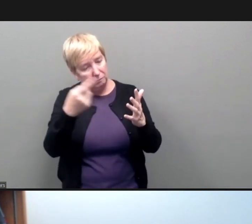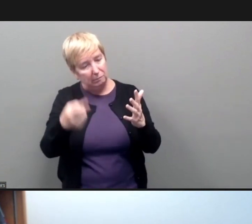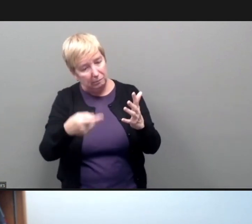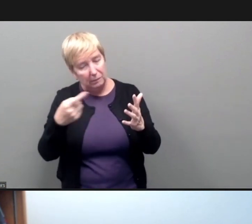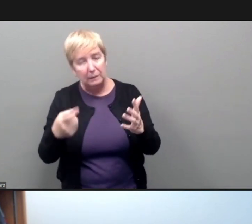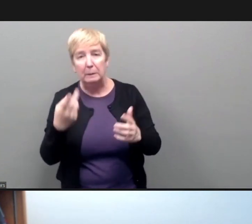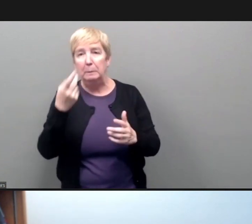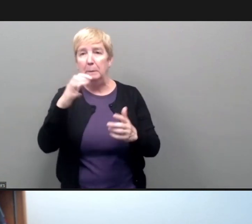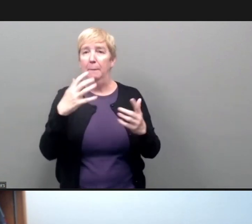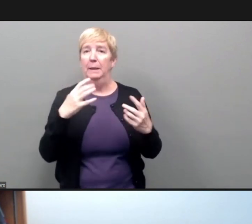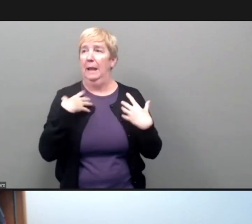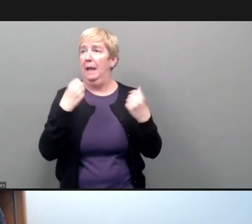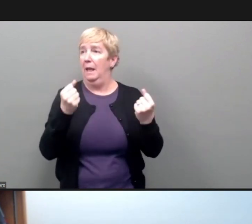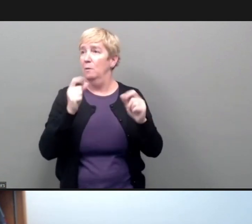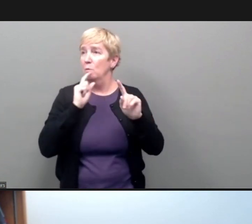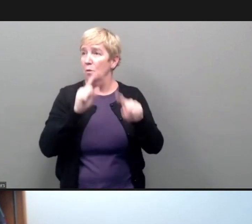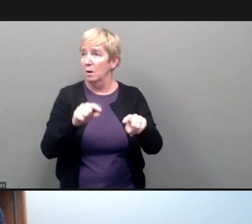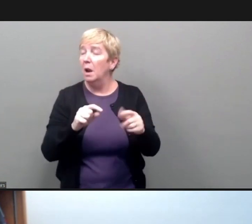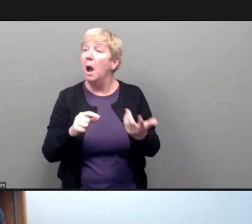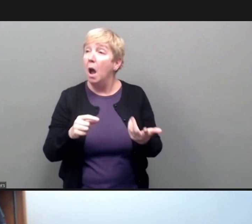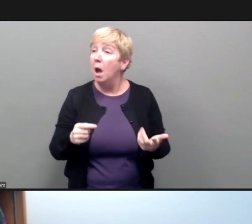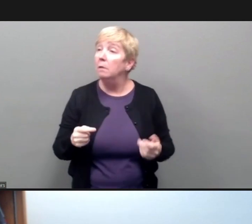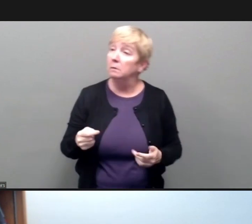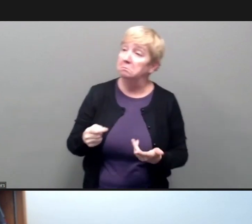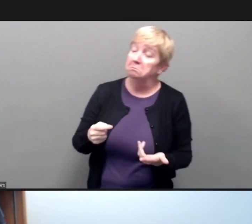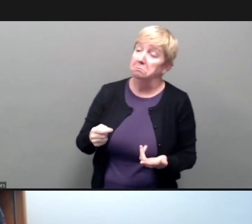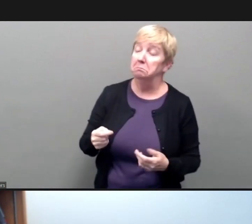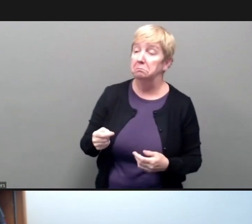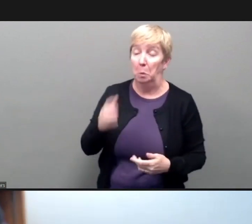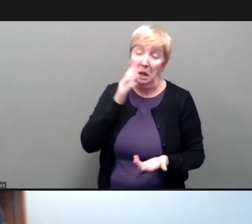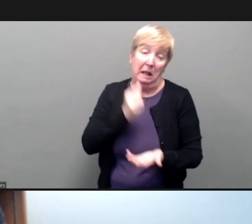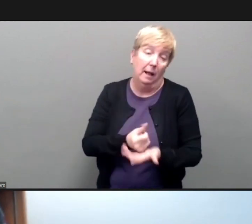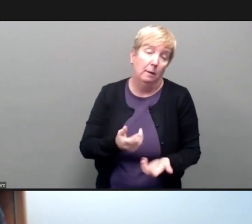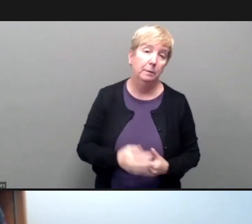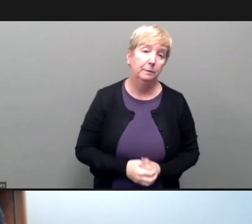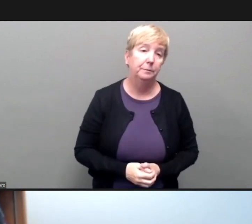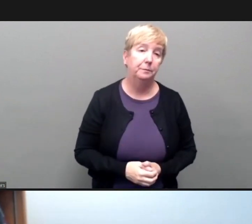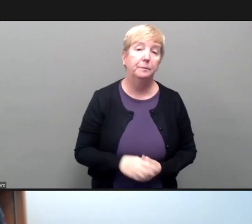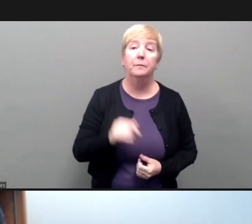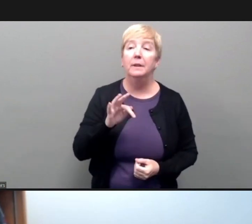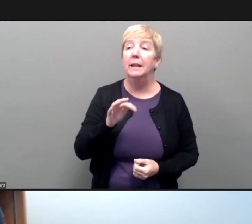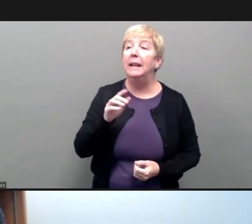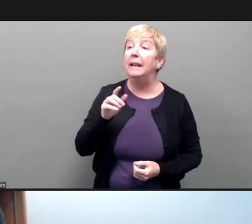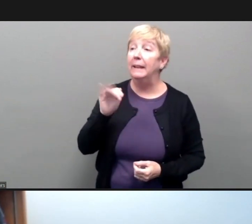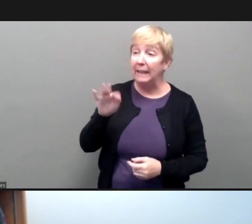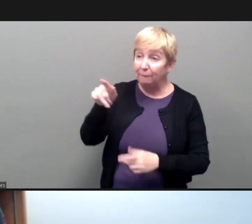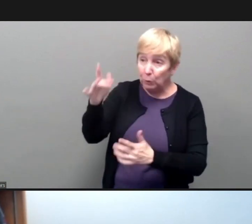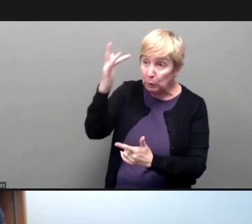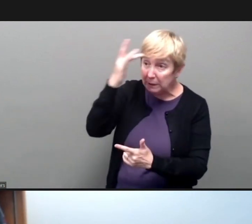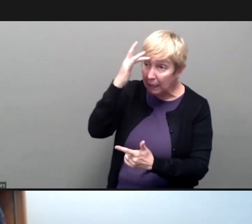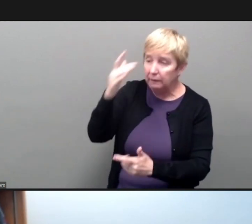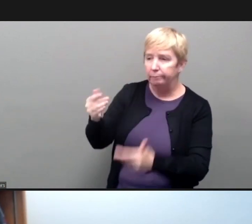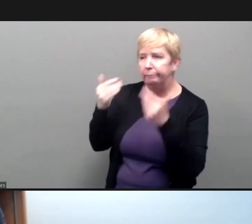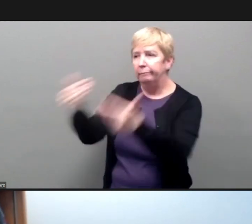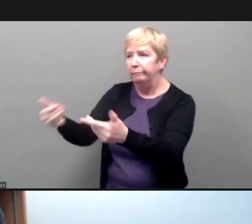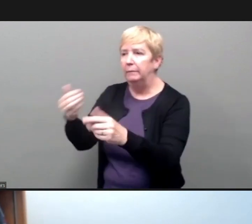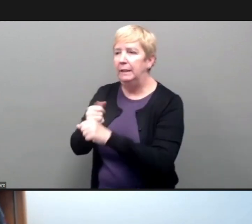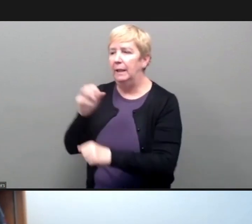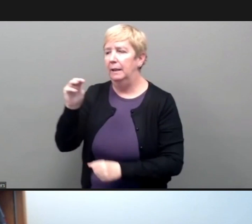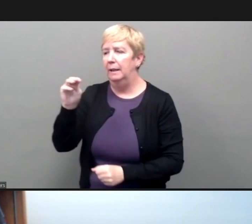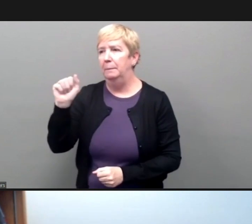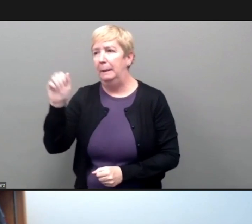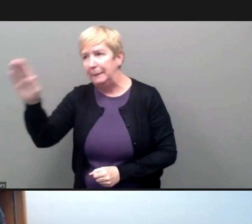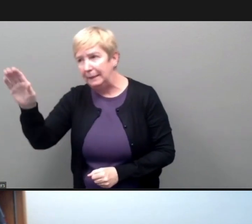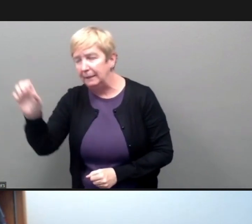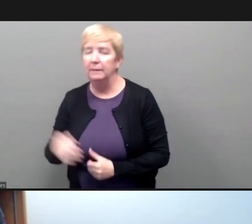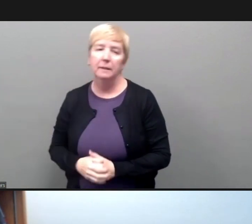without vaccination, that would really help. If everyone would get monoclonal antibody treatment, or when the pills come out, take those